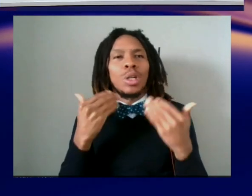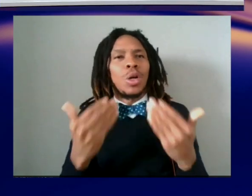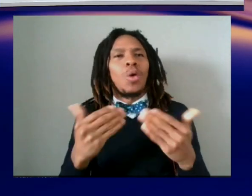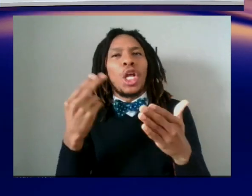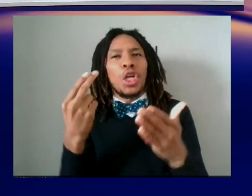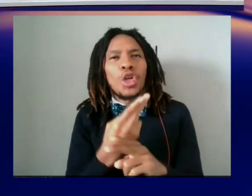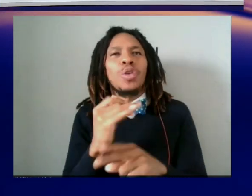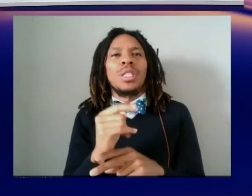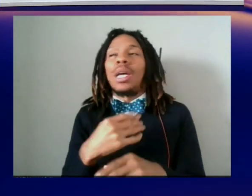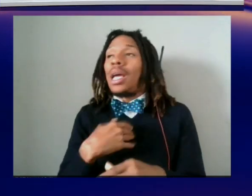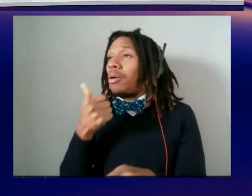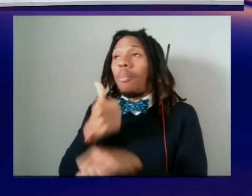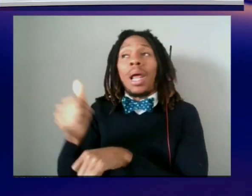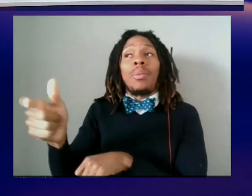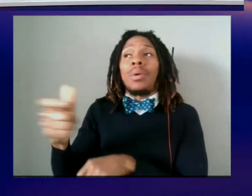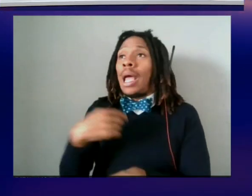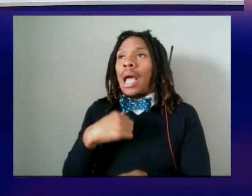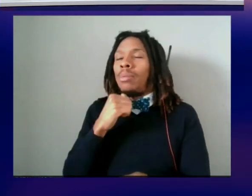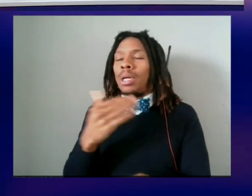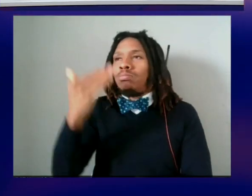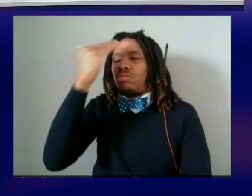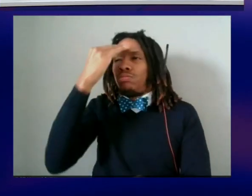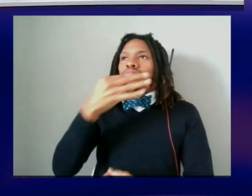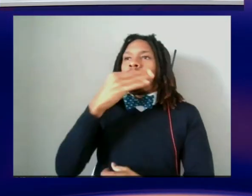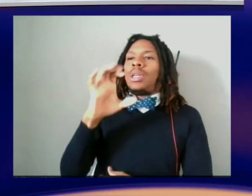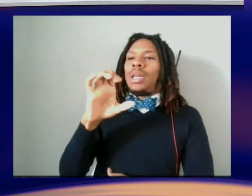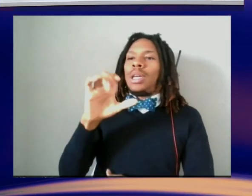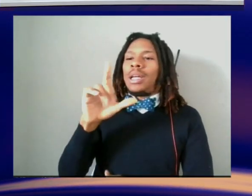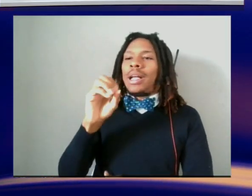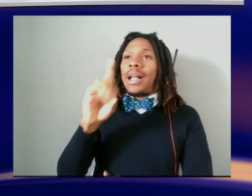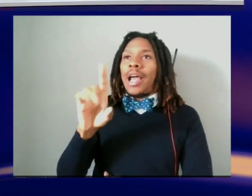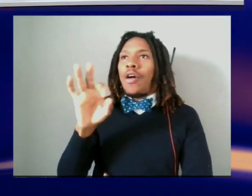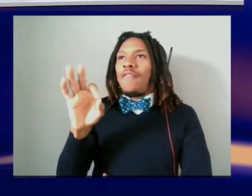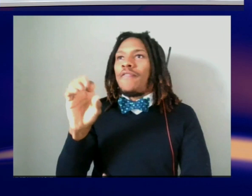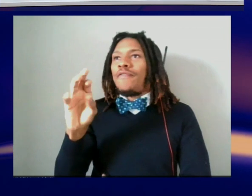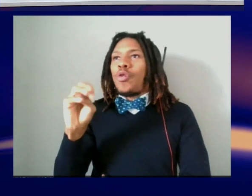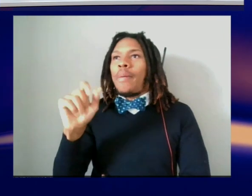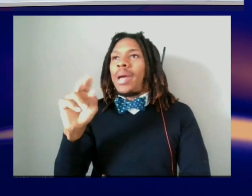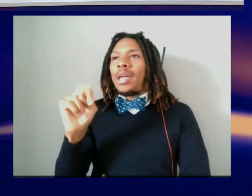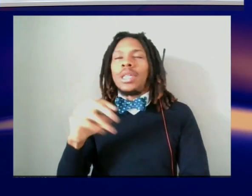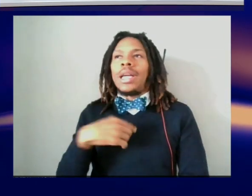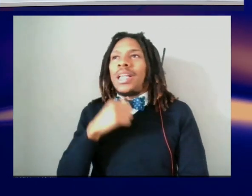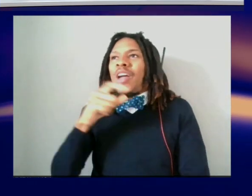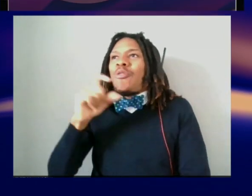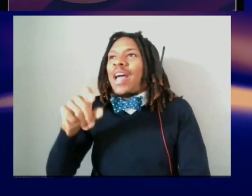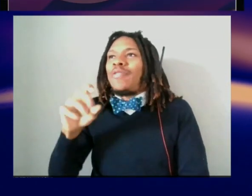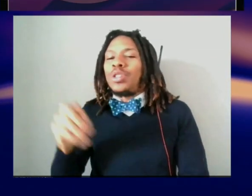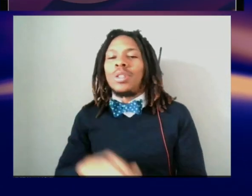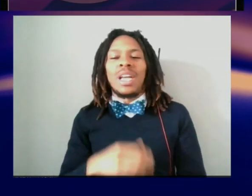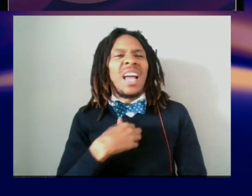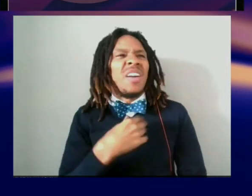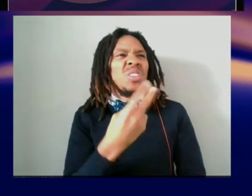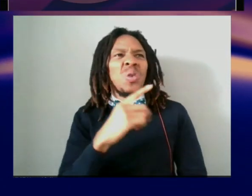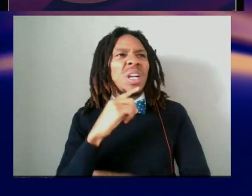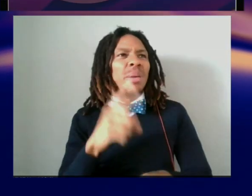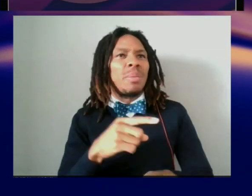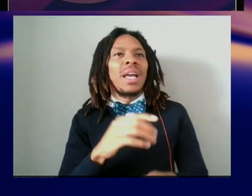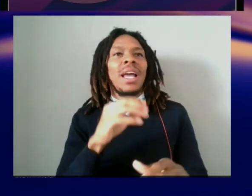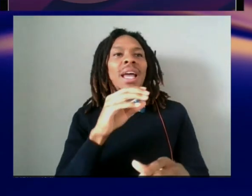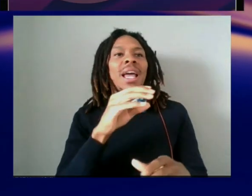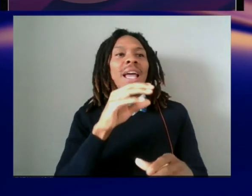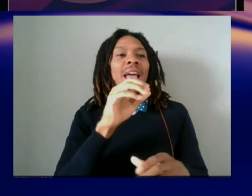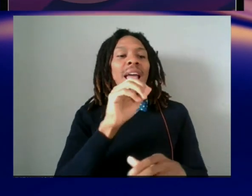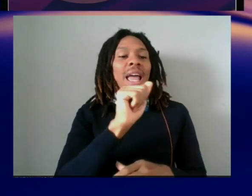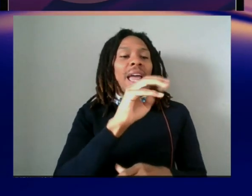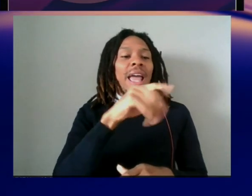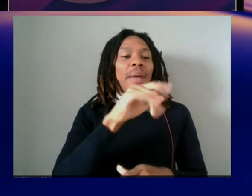don't blame you. Like I said, I don't know CloudFormation, and I don't have to, and that's what Amplify is for. And we just did 3 commands, right? Amplify init, Amplify add, and